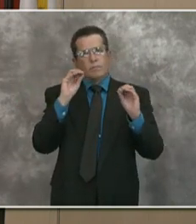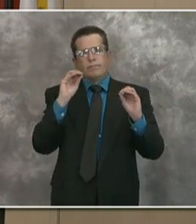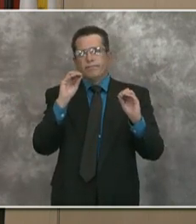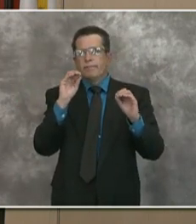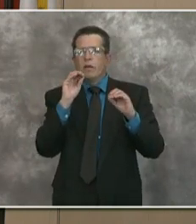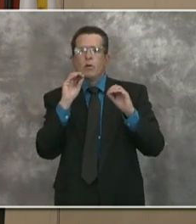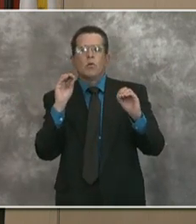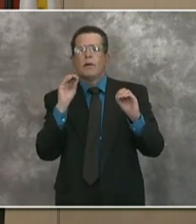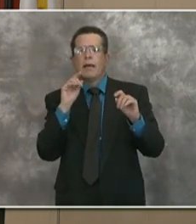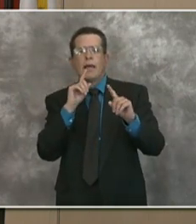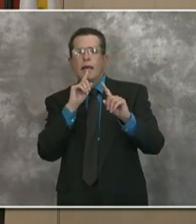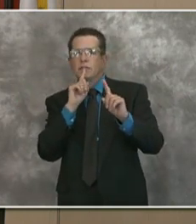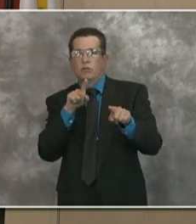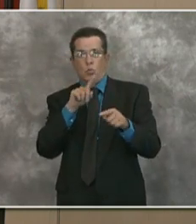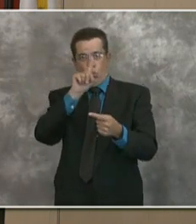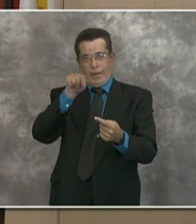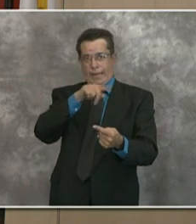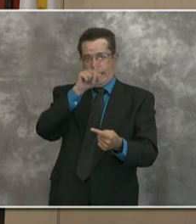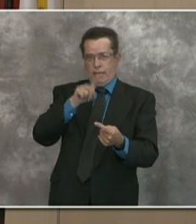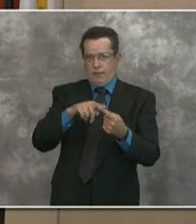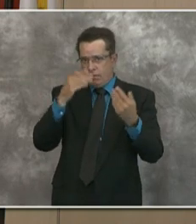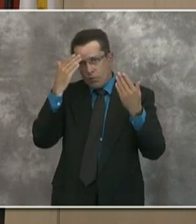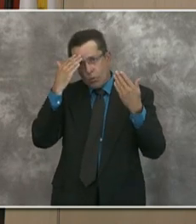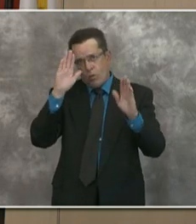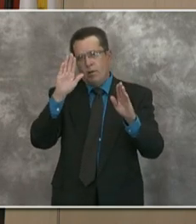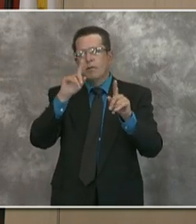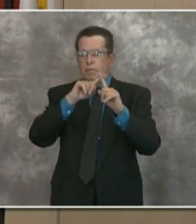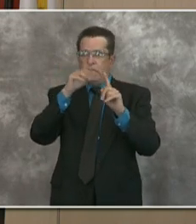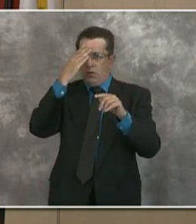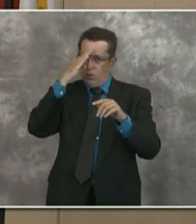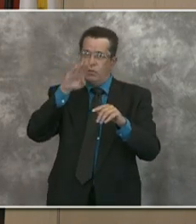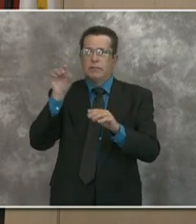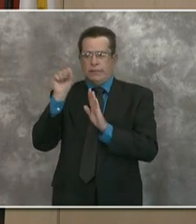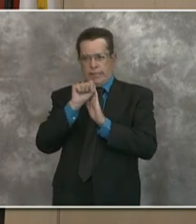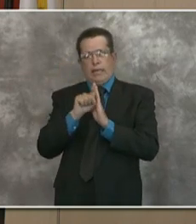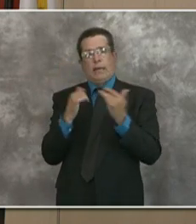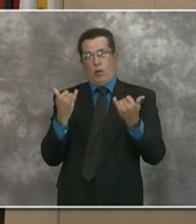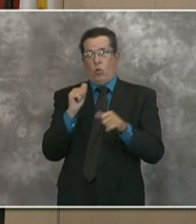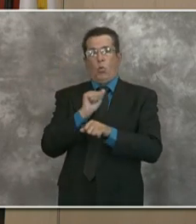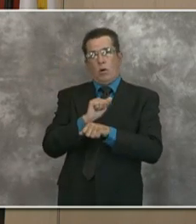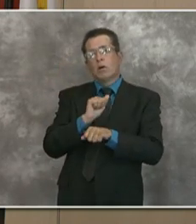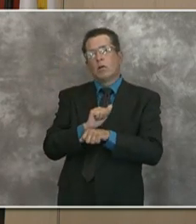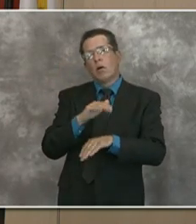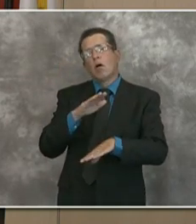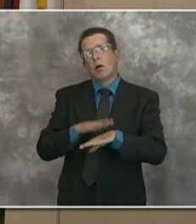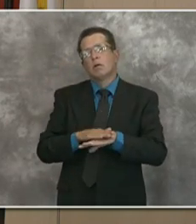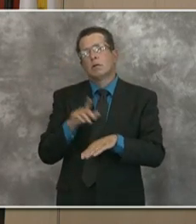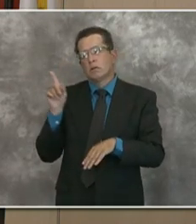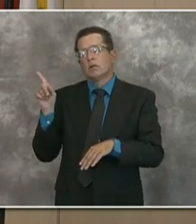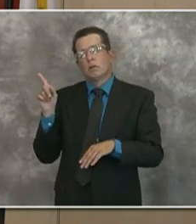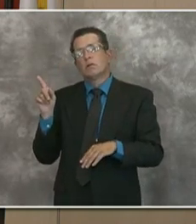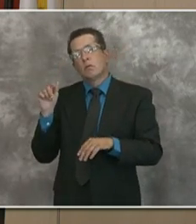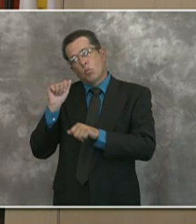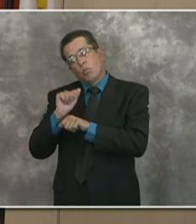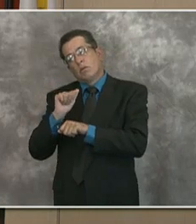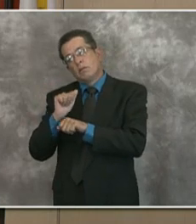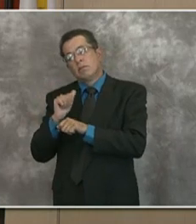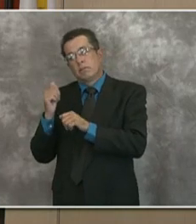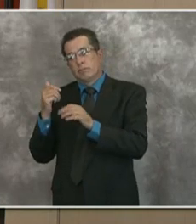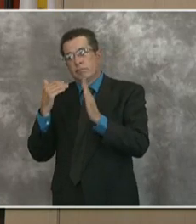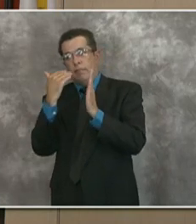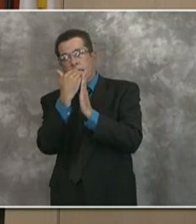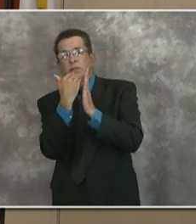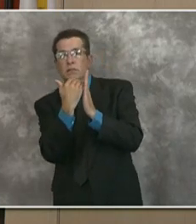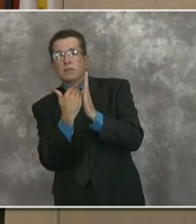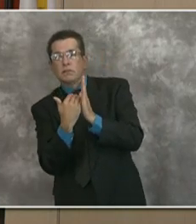there is no intel as to when, but we know that the state is working on providing guidance, but we do